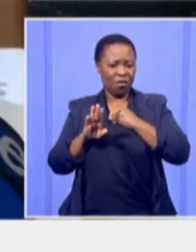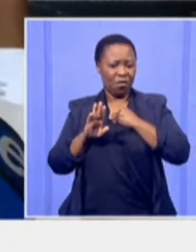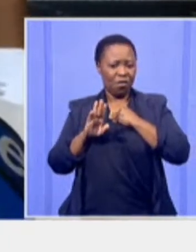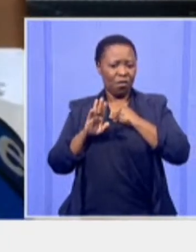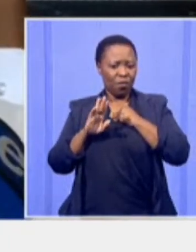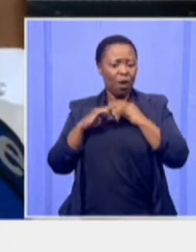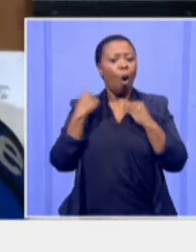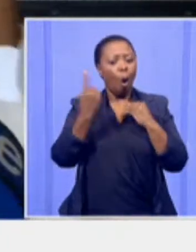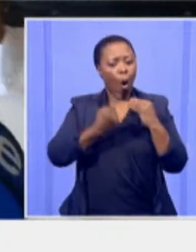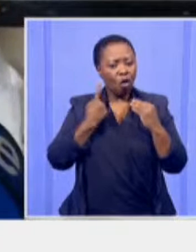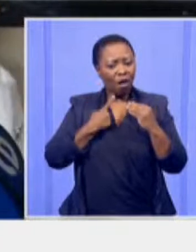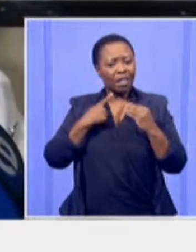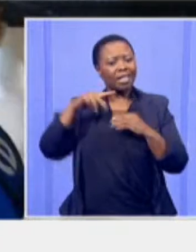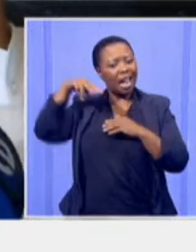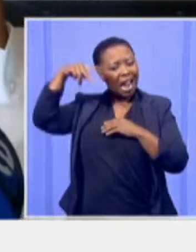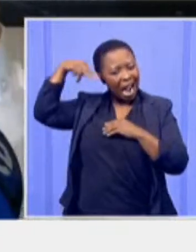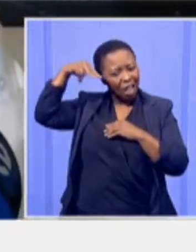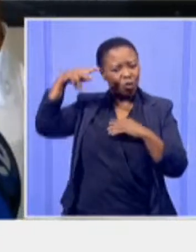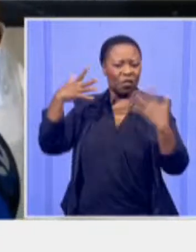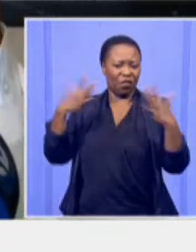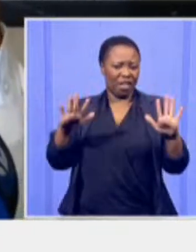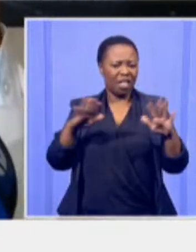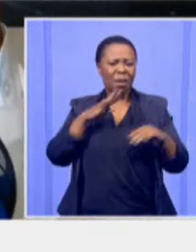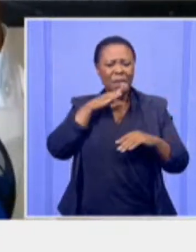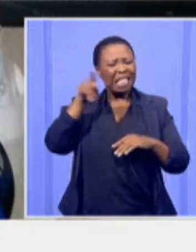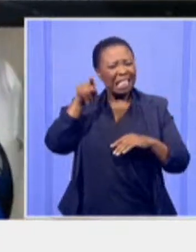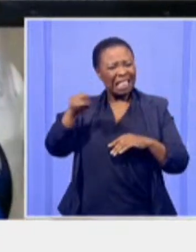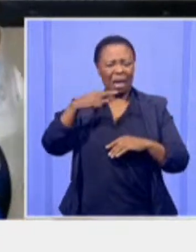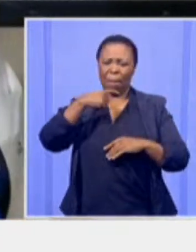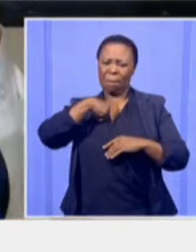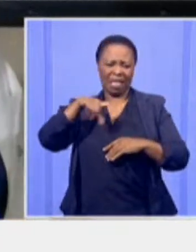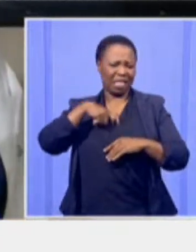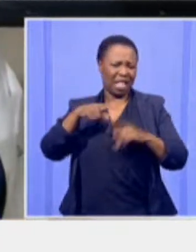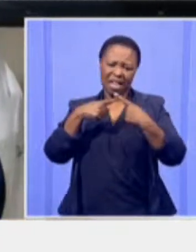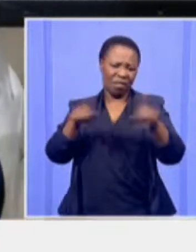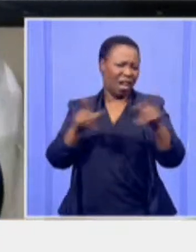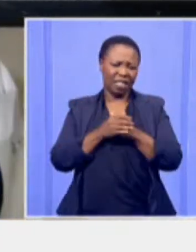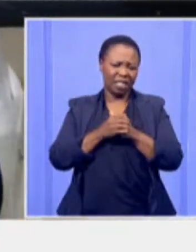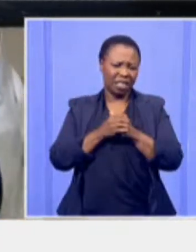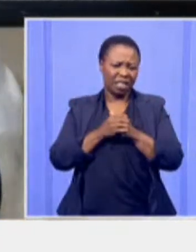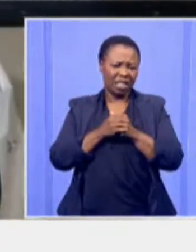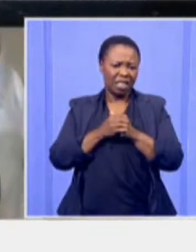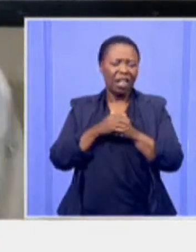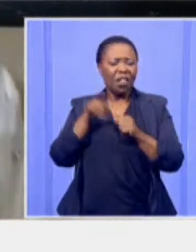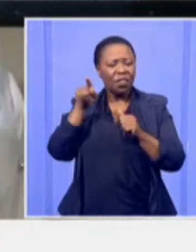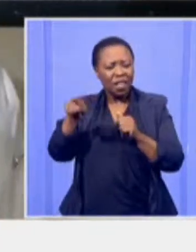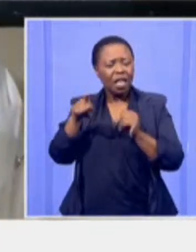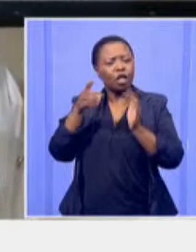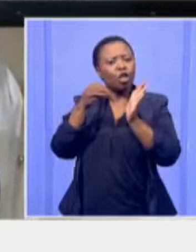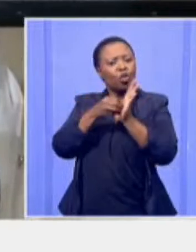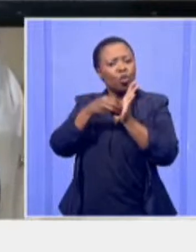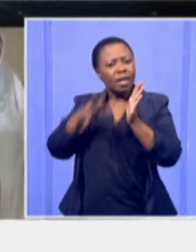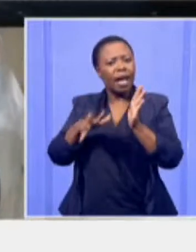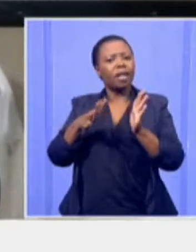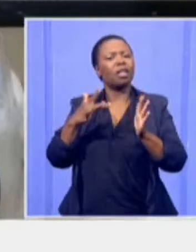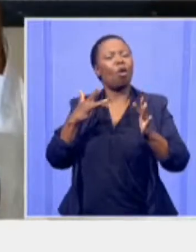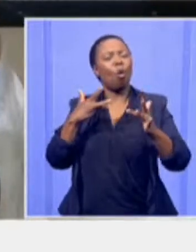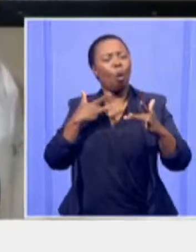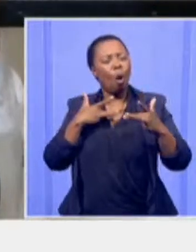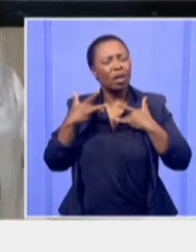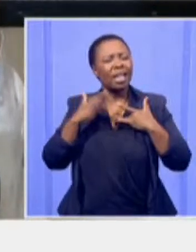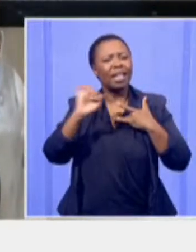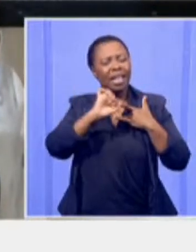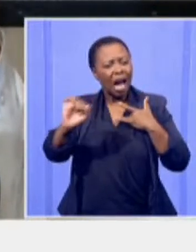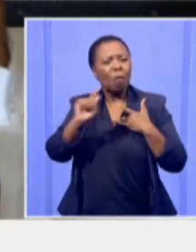have graduated. So this is not a personal thing. These are students raising their genuine concern. And us